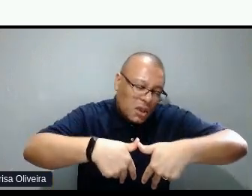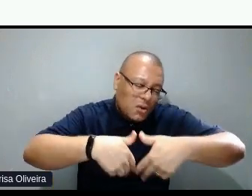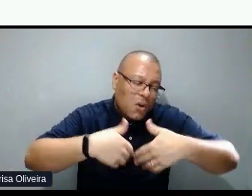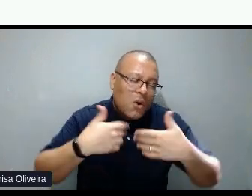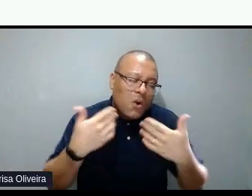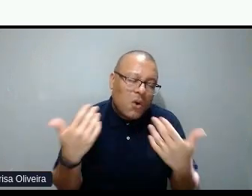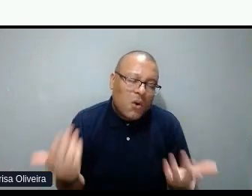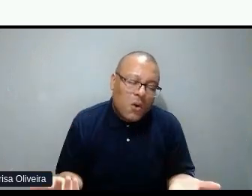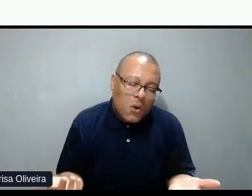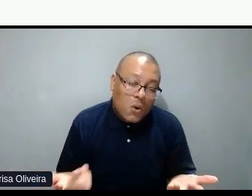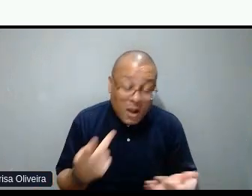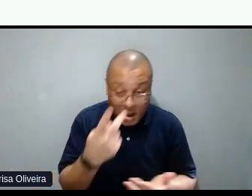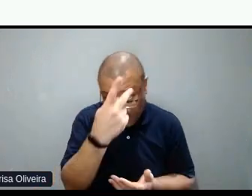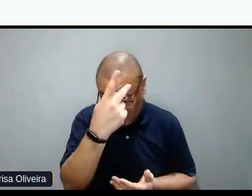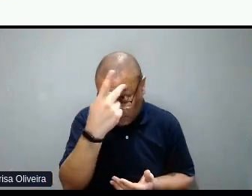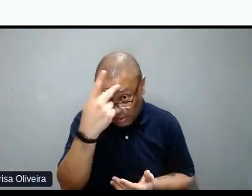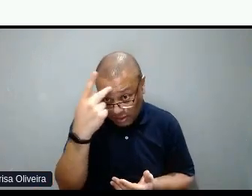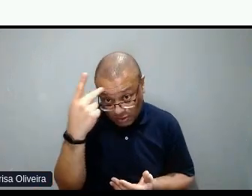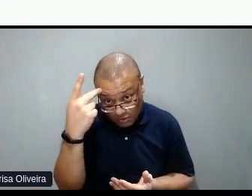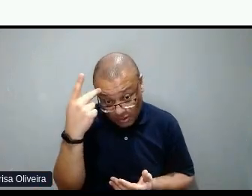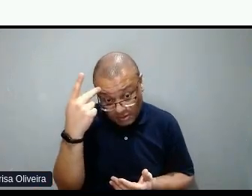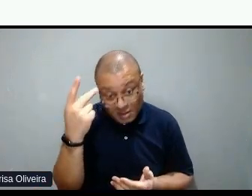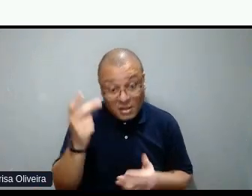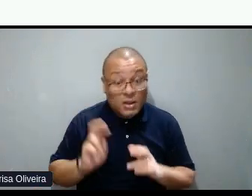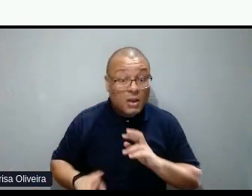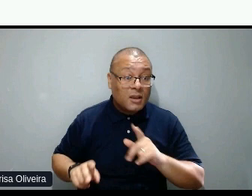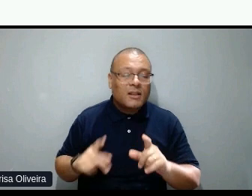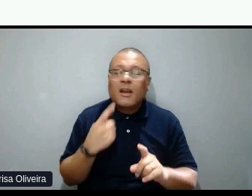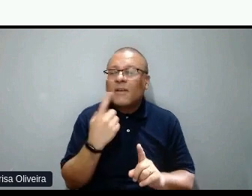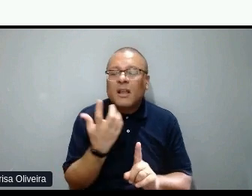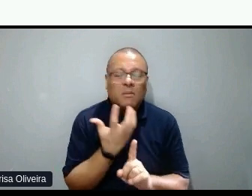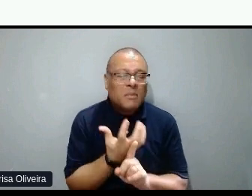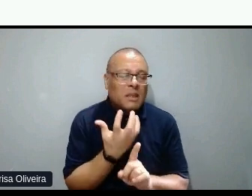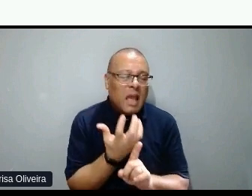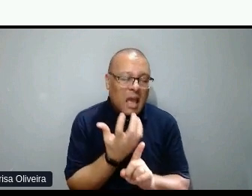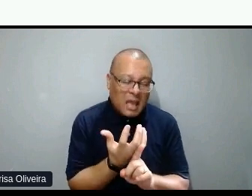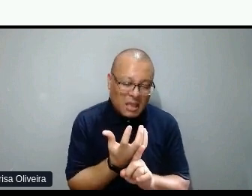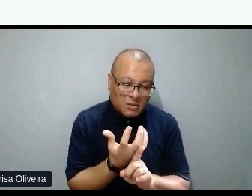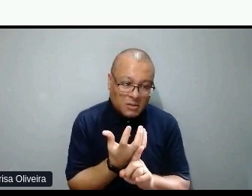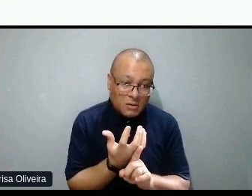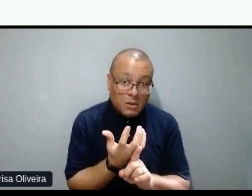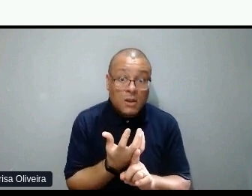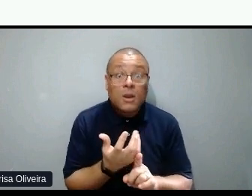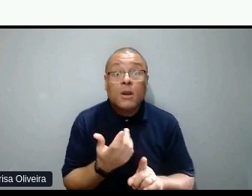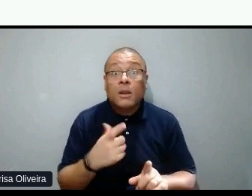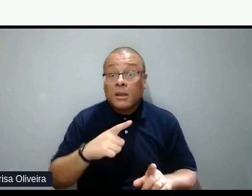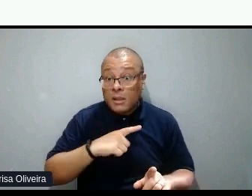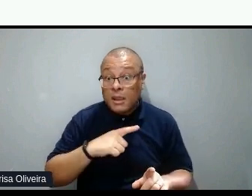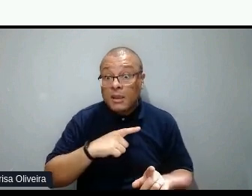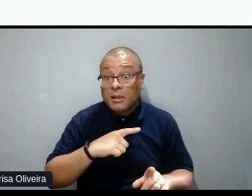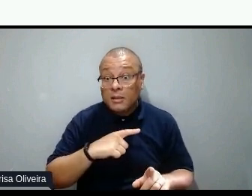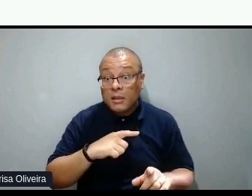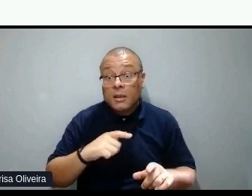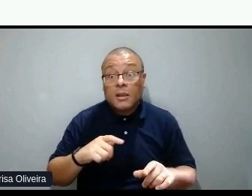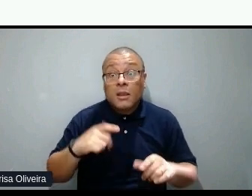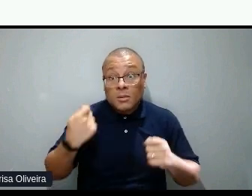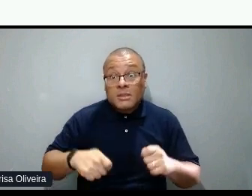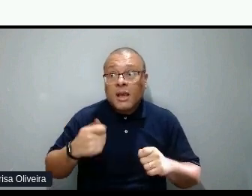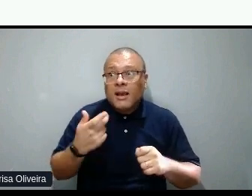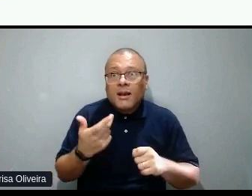or people who are non binary, because the people producing this have not even considered these